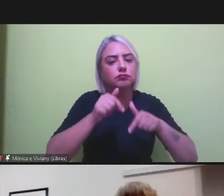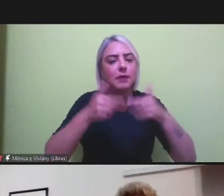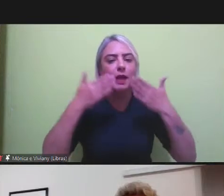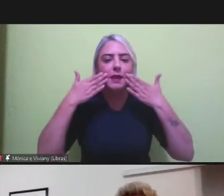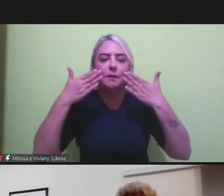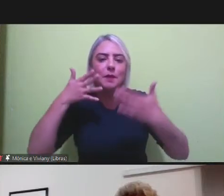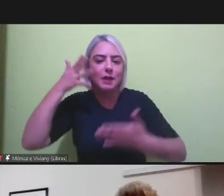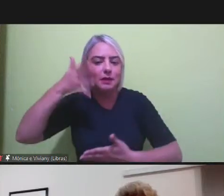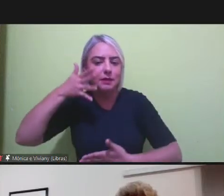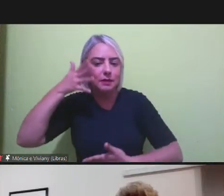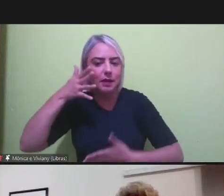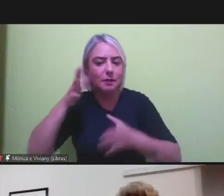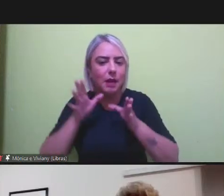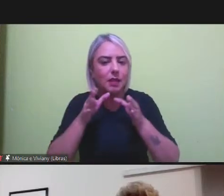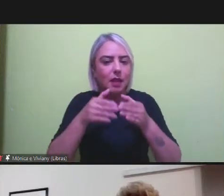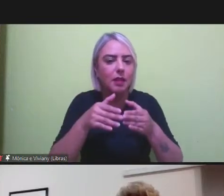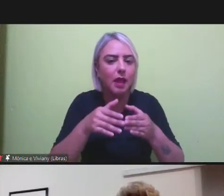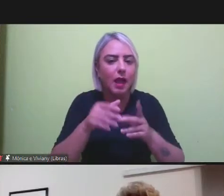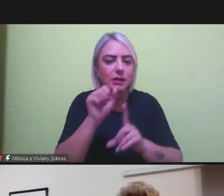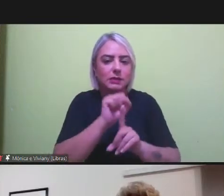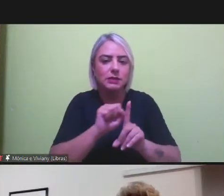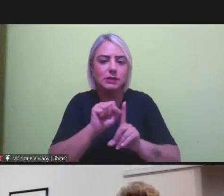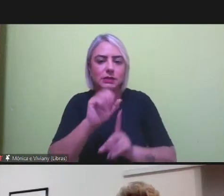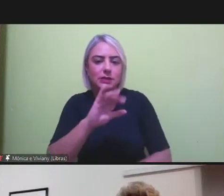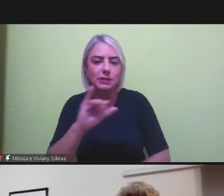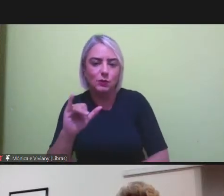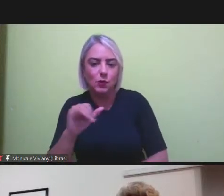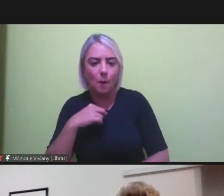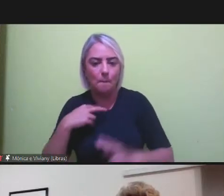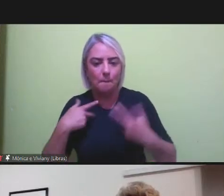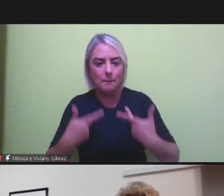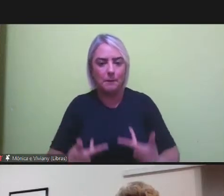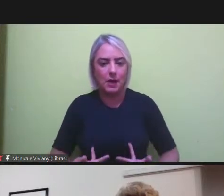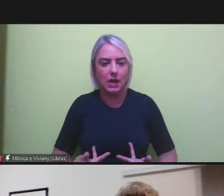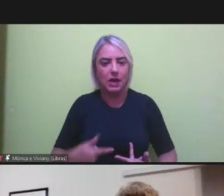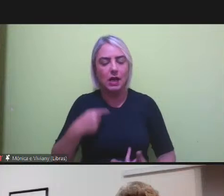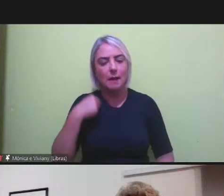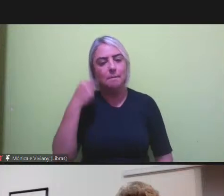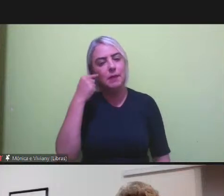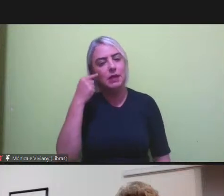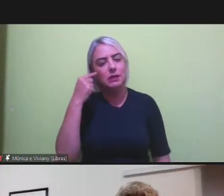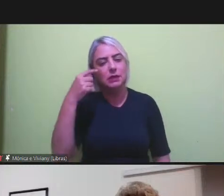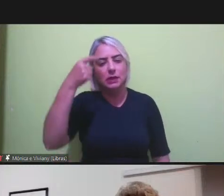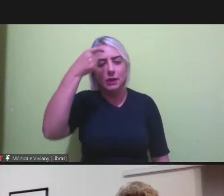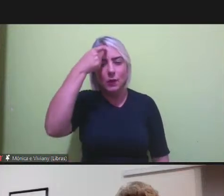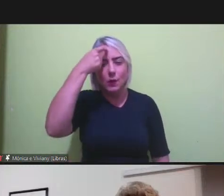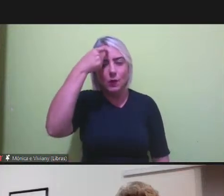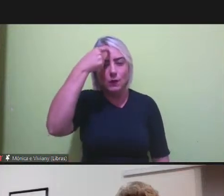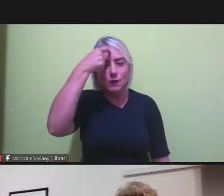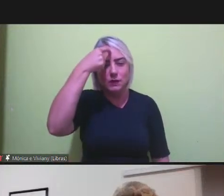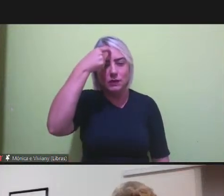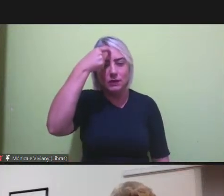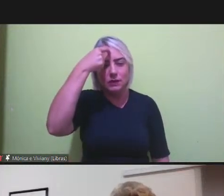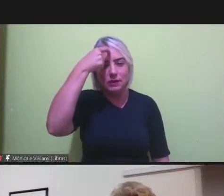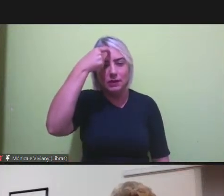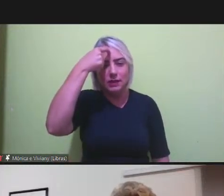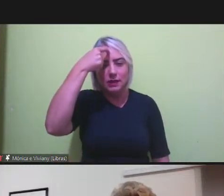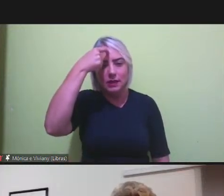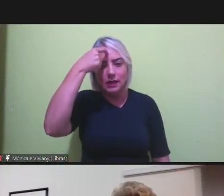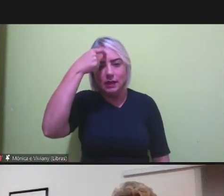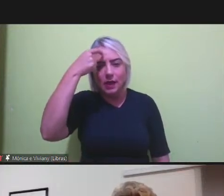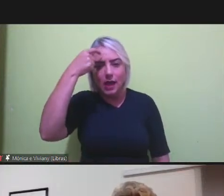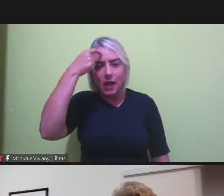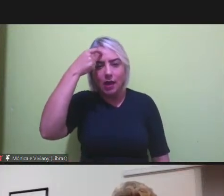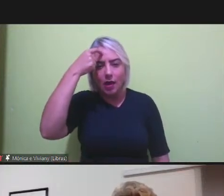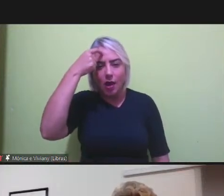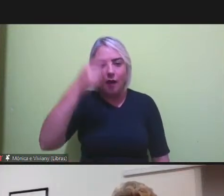é I'm das working in ciências this humanas, presentation that has to então, do with seja more of essa human sciences, experiência be it de thinking de about